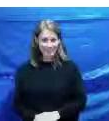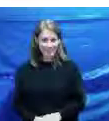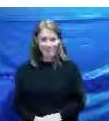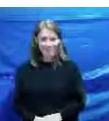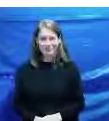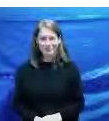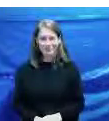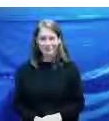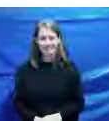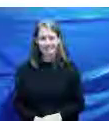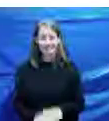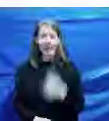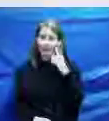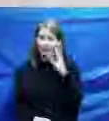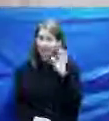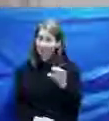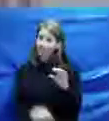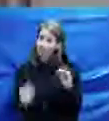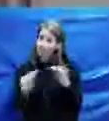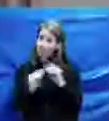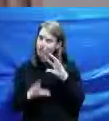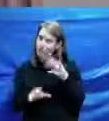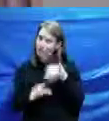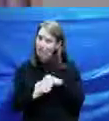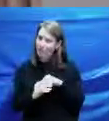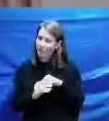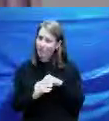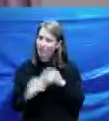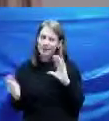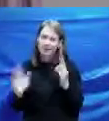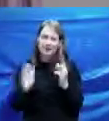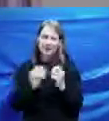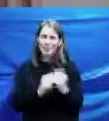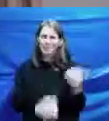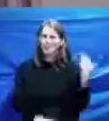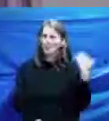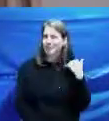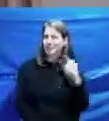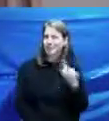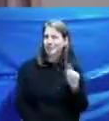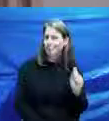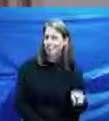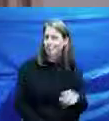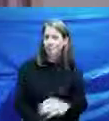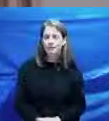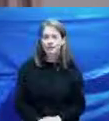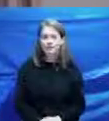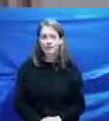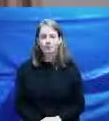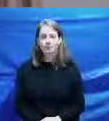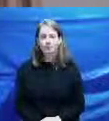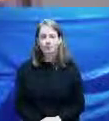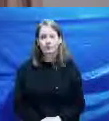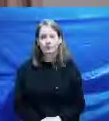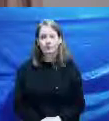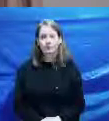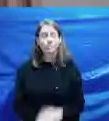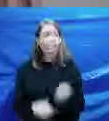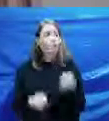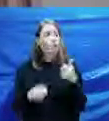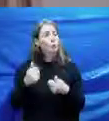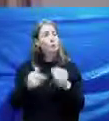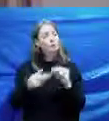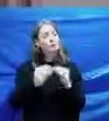that's much more engaging than what we typically ask kids to do. Which number is least and which number is greatest? That could be a multiple